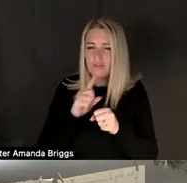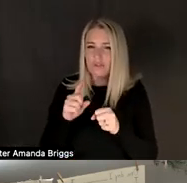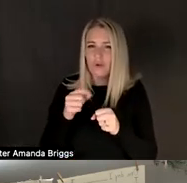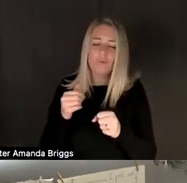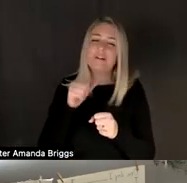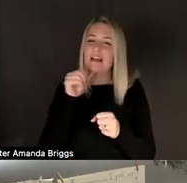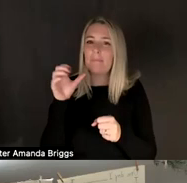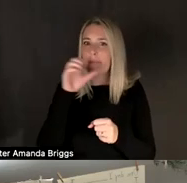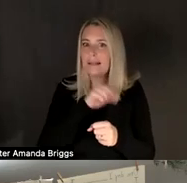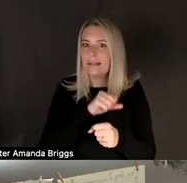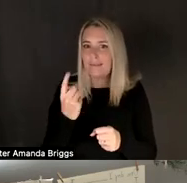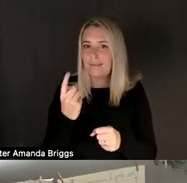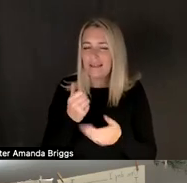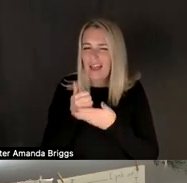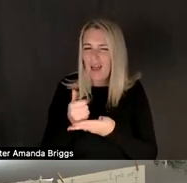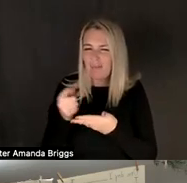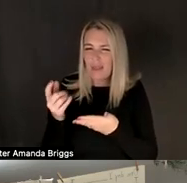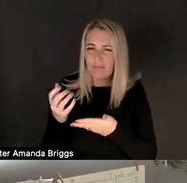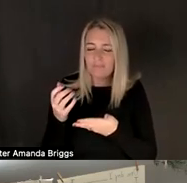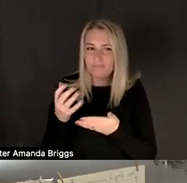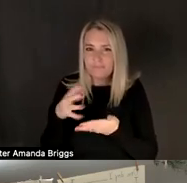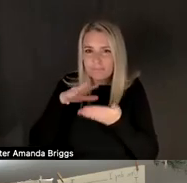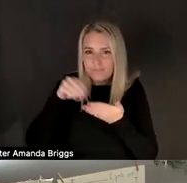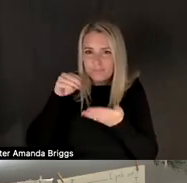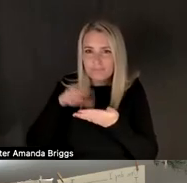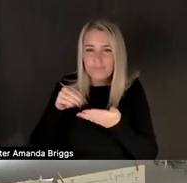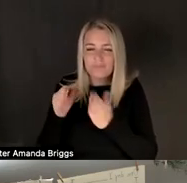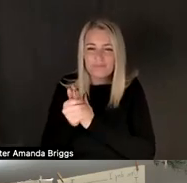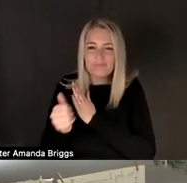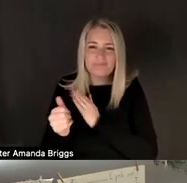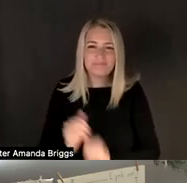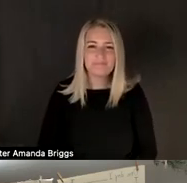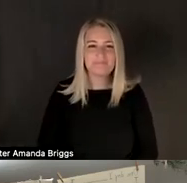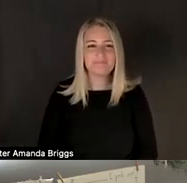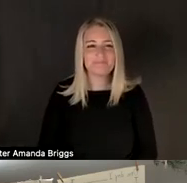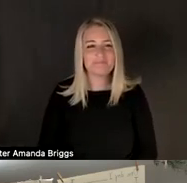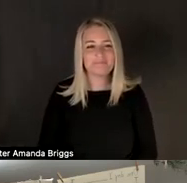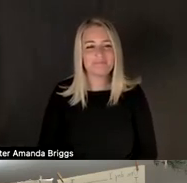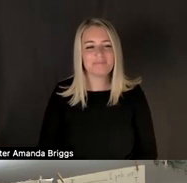them gain the capabilities that they need in order to learn how.